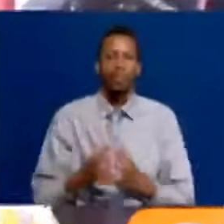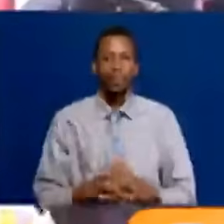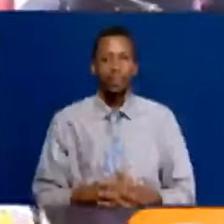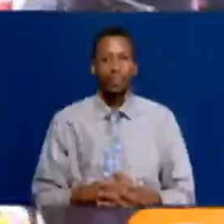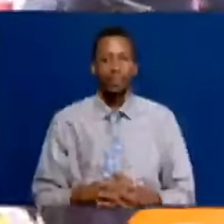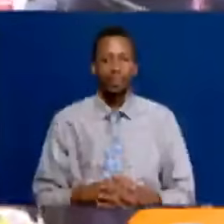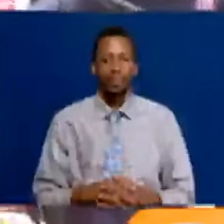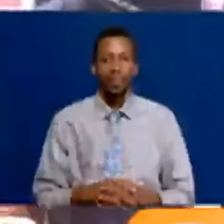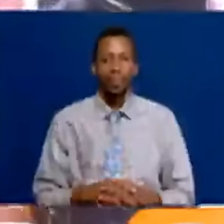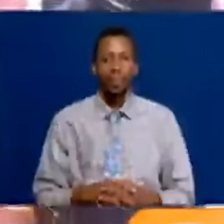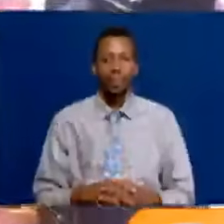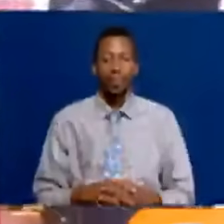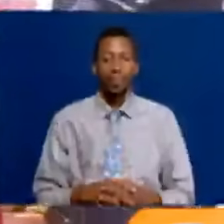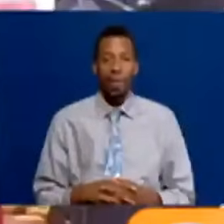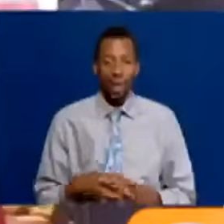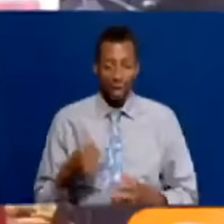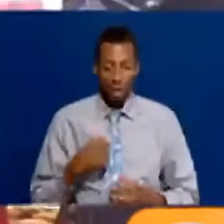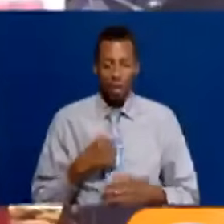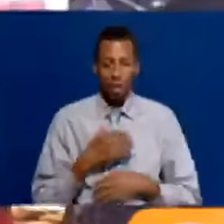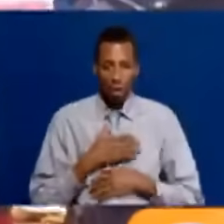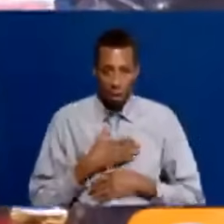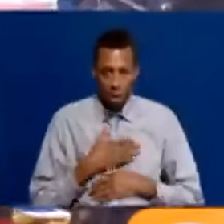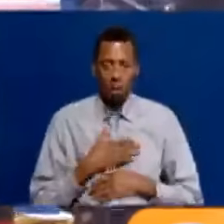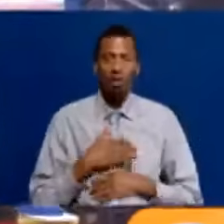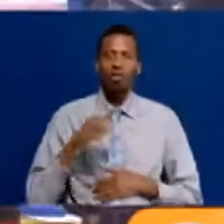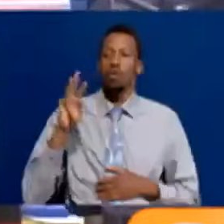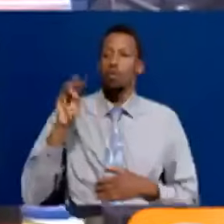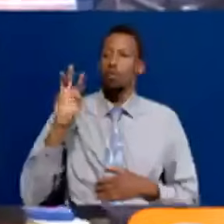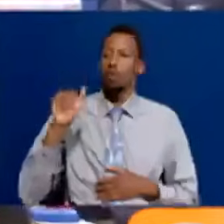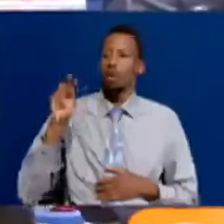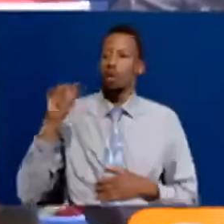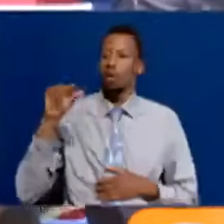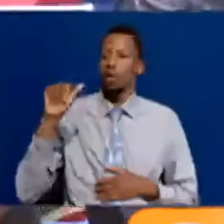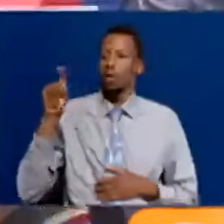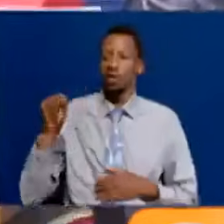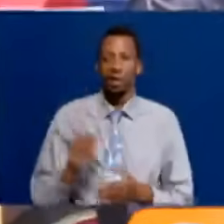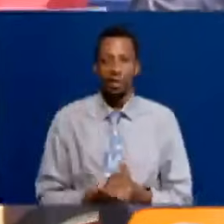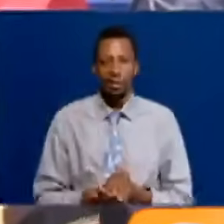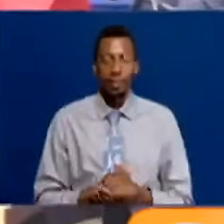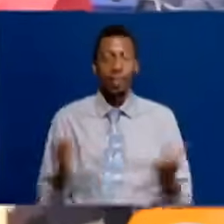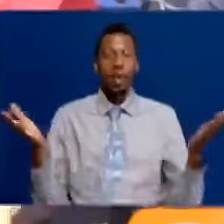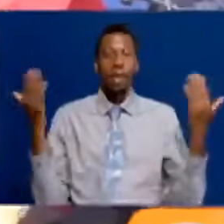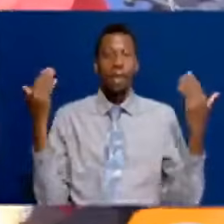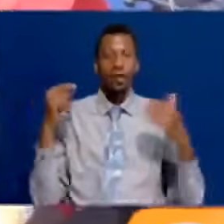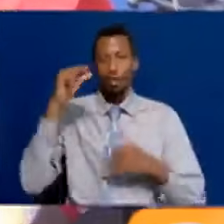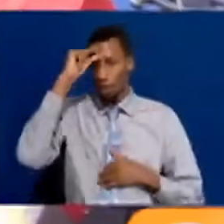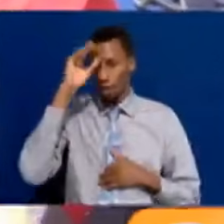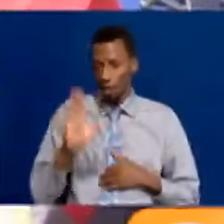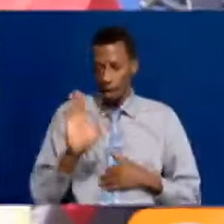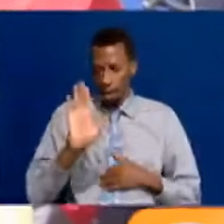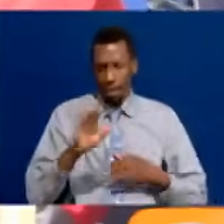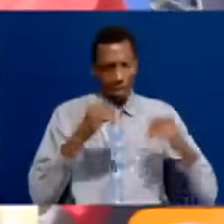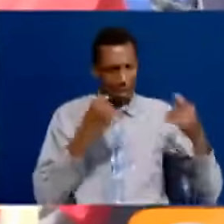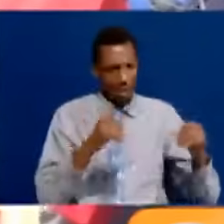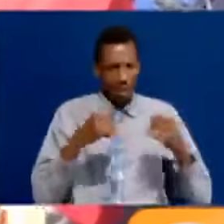I, Honorable Bishop Kawira Mwangaza. Meru Governor Kawira Mwangaza's attempt to stop